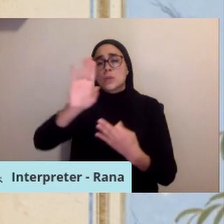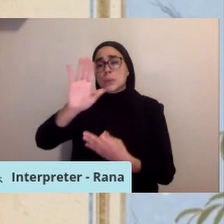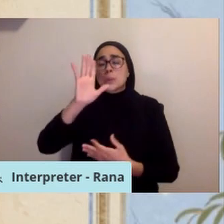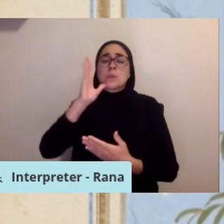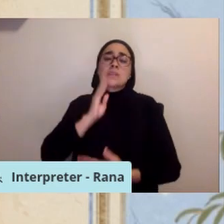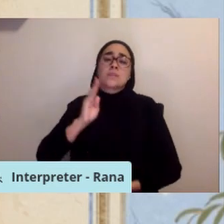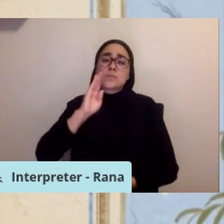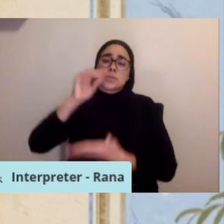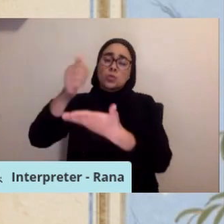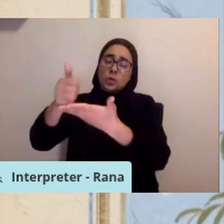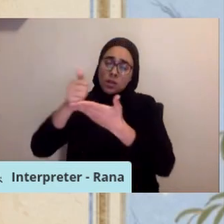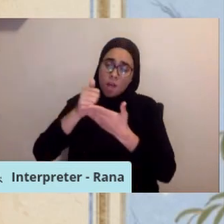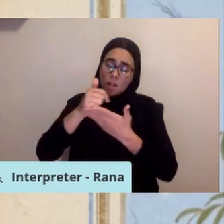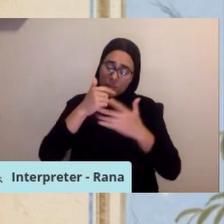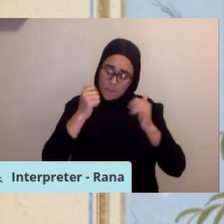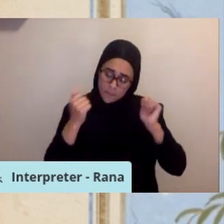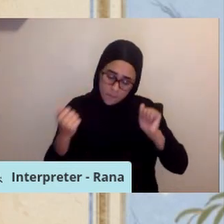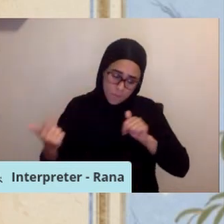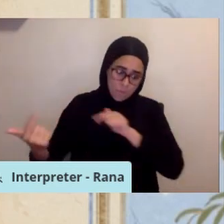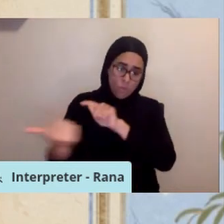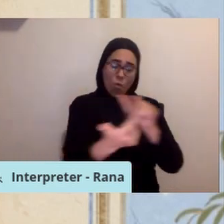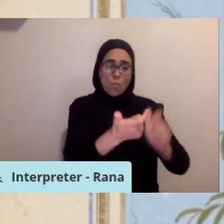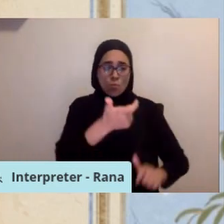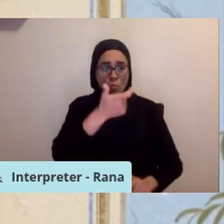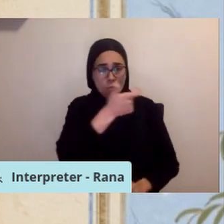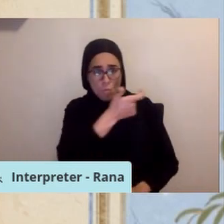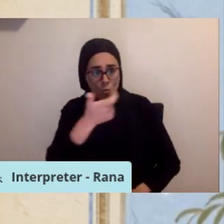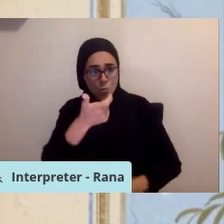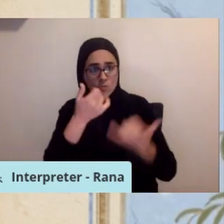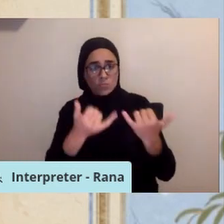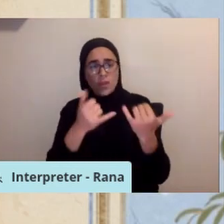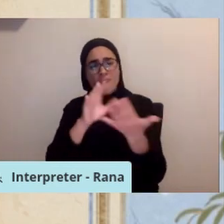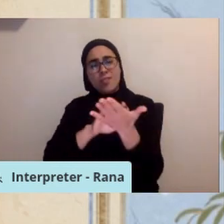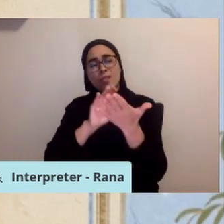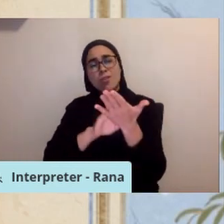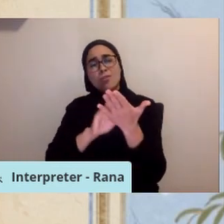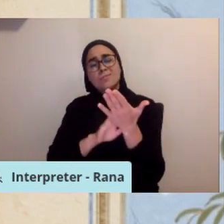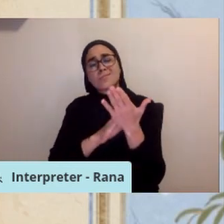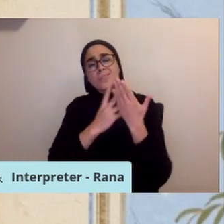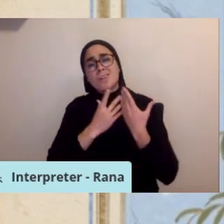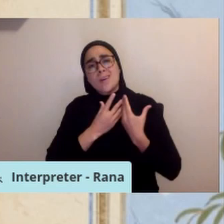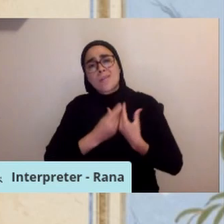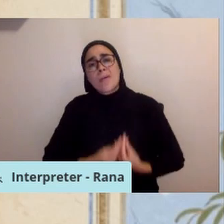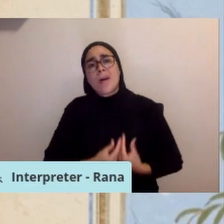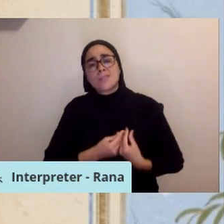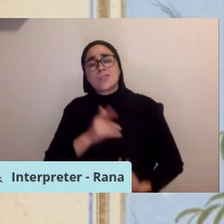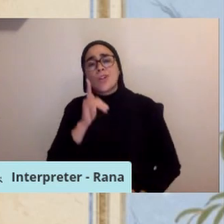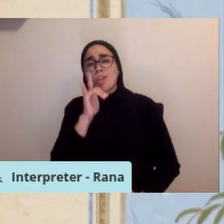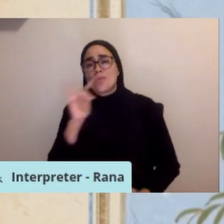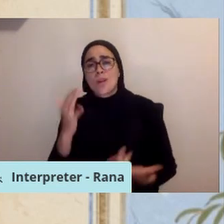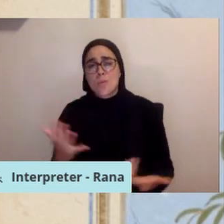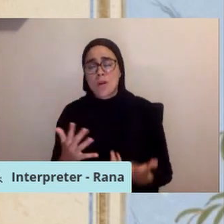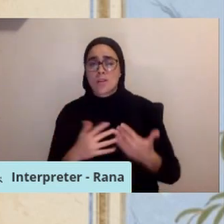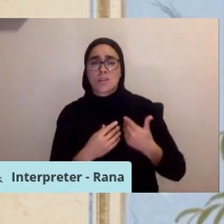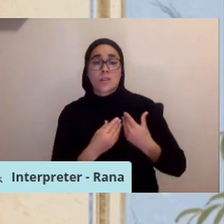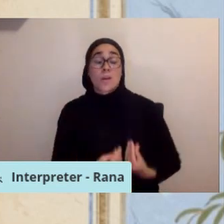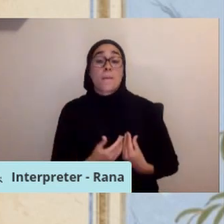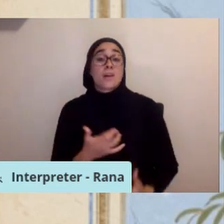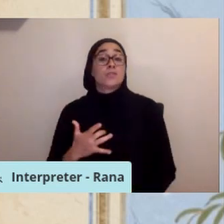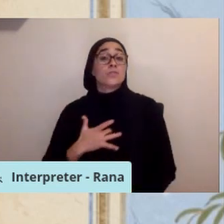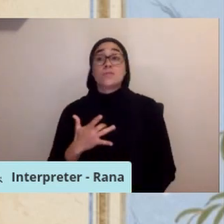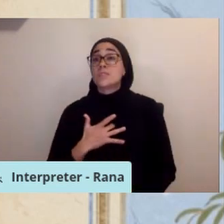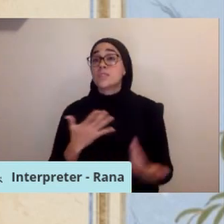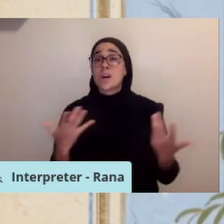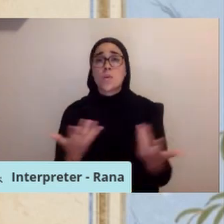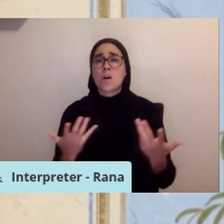friends alike, to learn how compassion looks like, how it feels like, and what happens